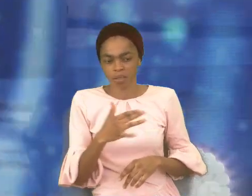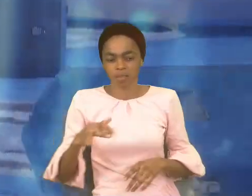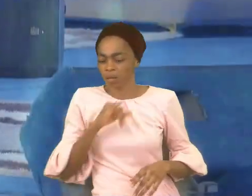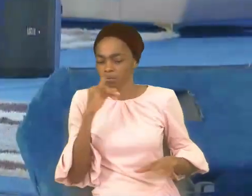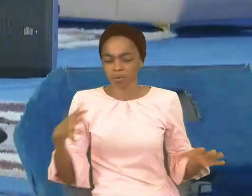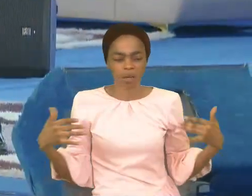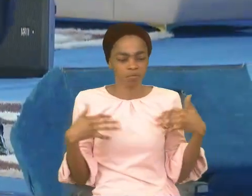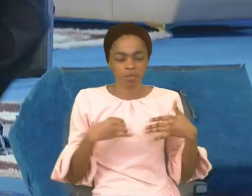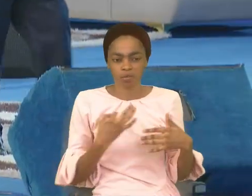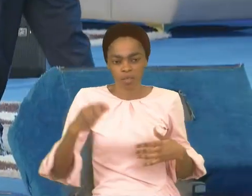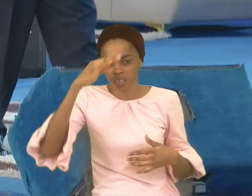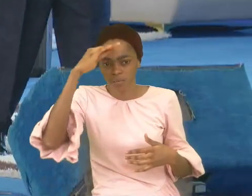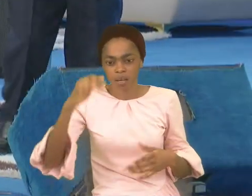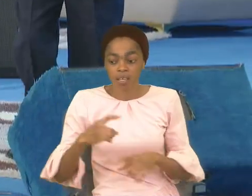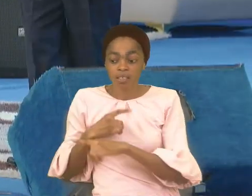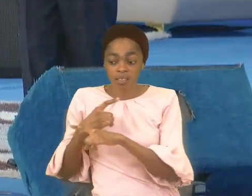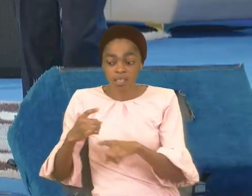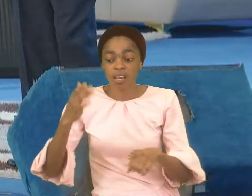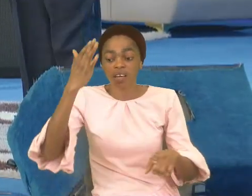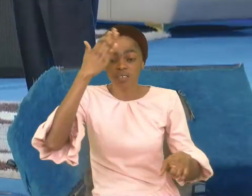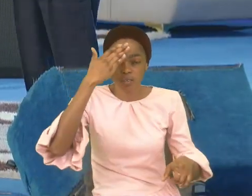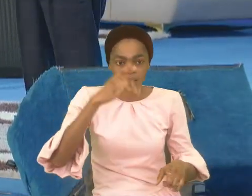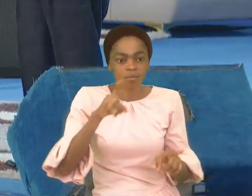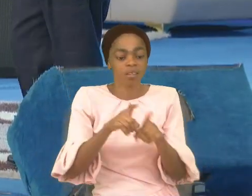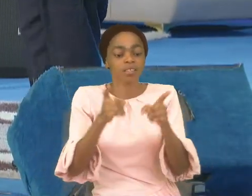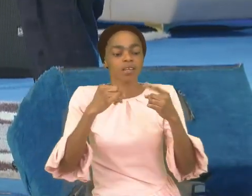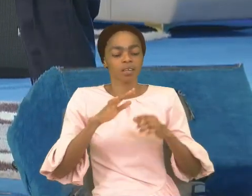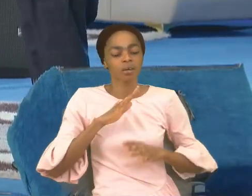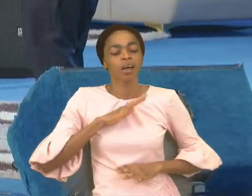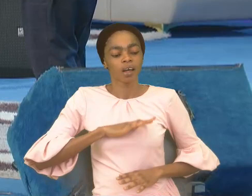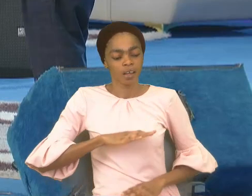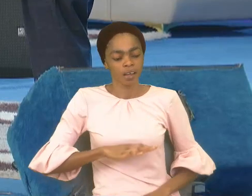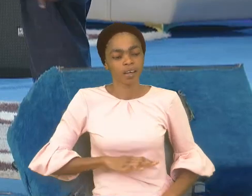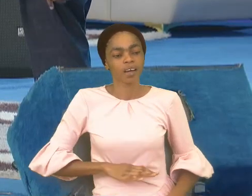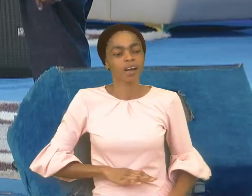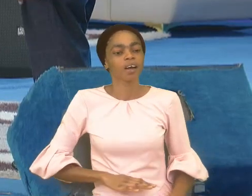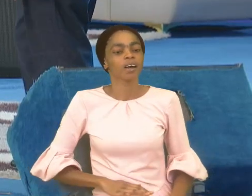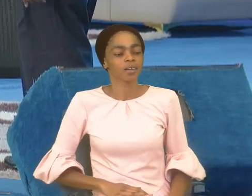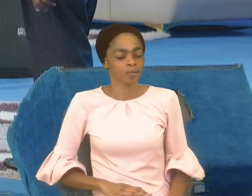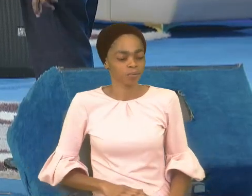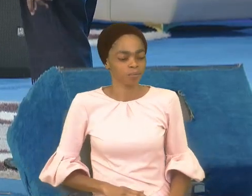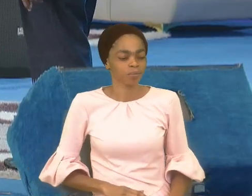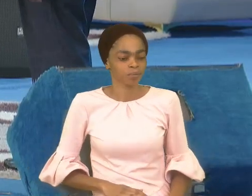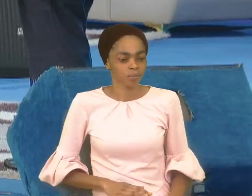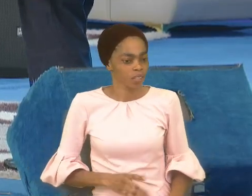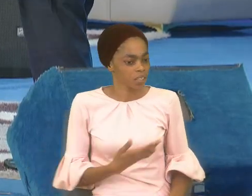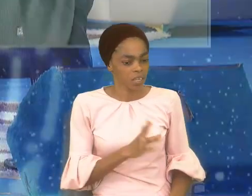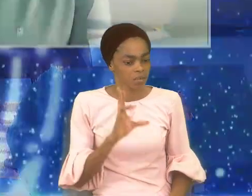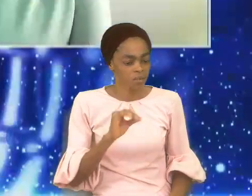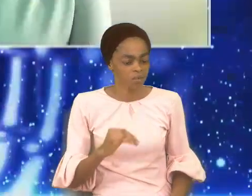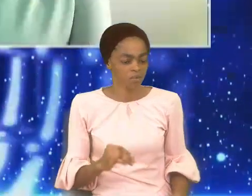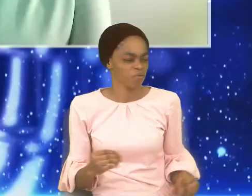they were collected, they were calm. There was no fear in them. They were serving the God of